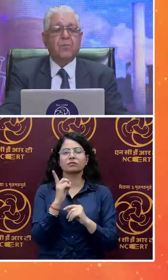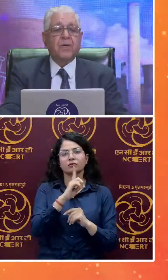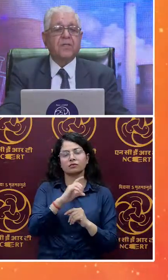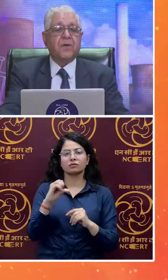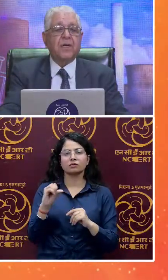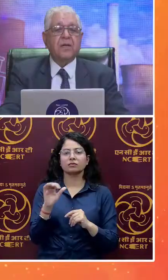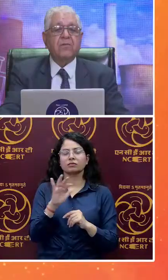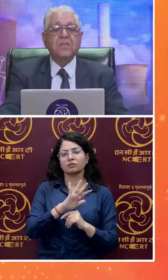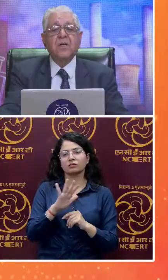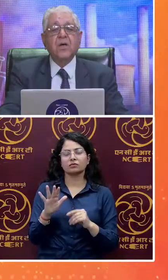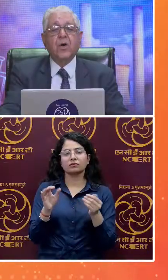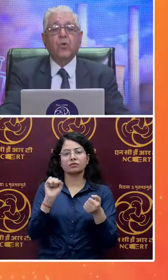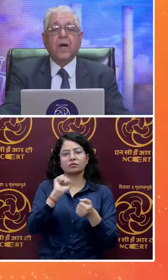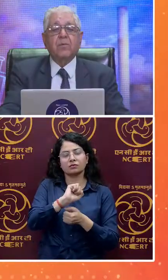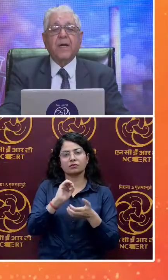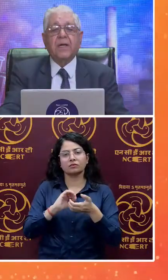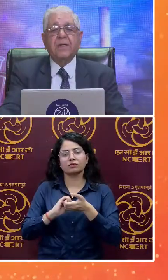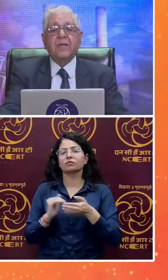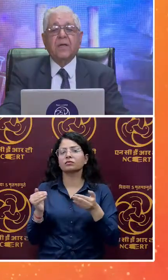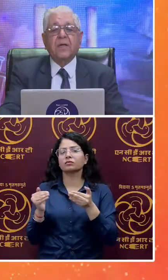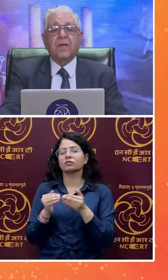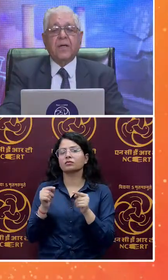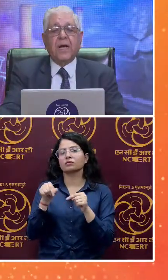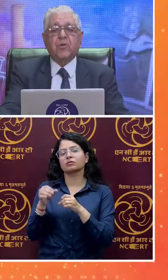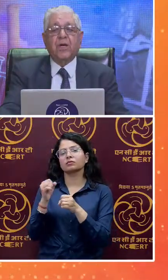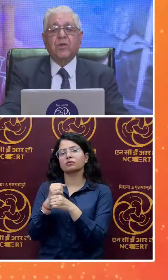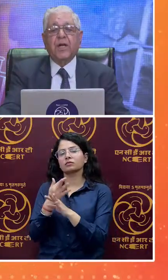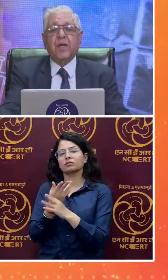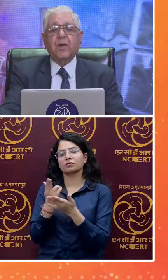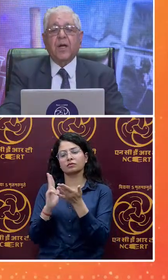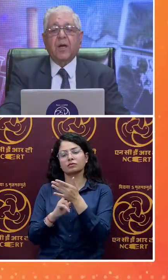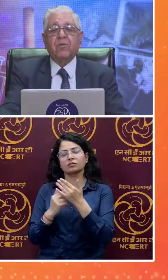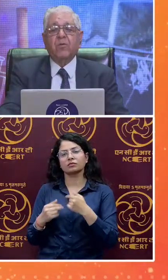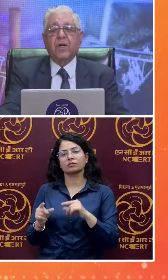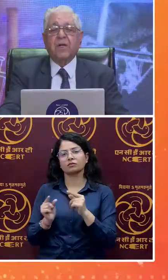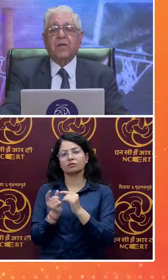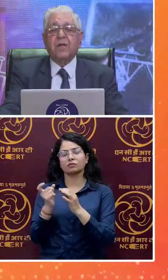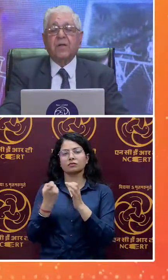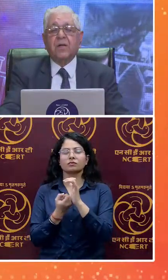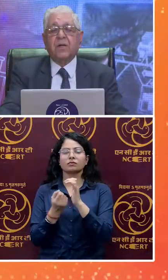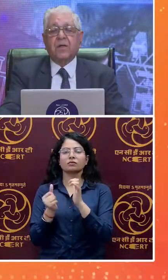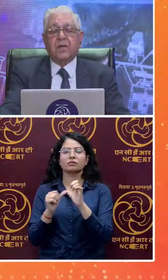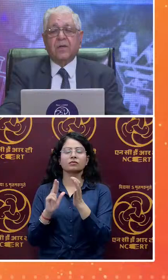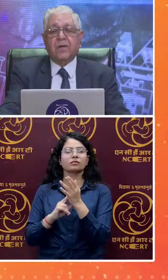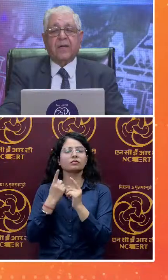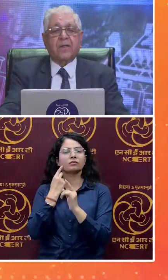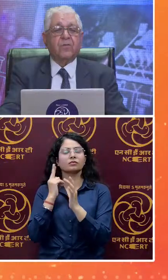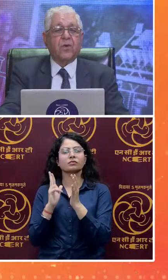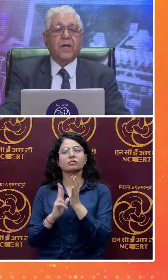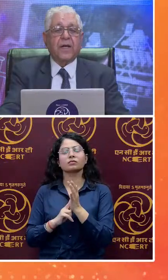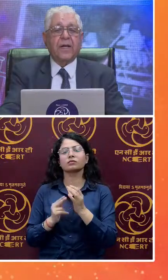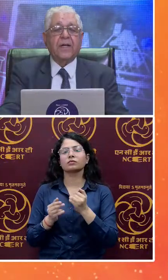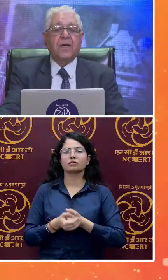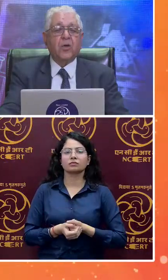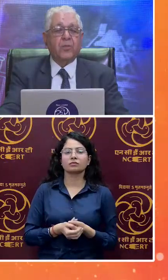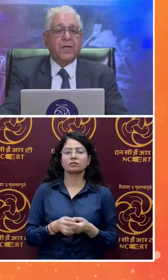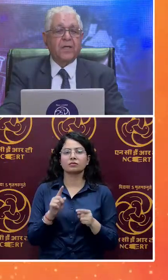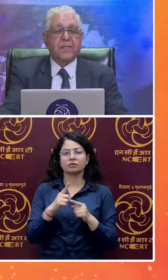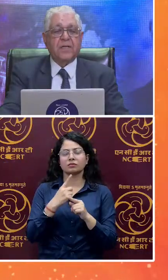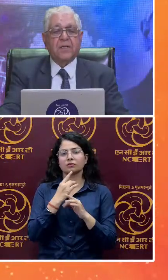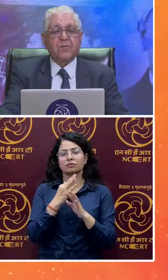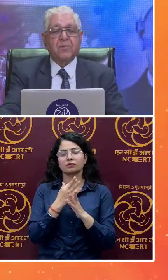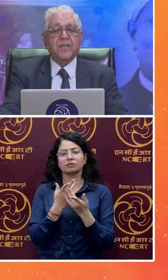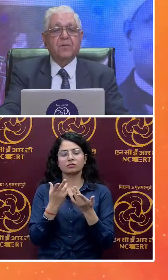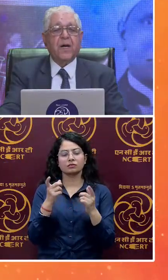old Cambridge friend Lewis, who had made a natural uranium heavy water reactor for the Canadian Atomic